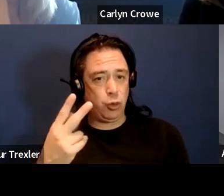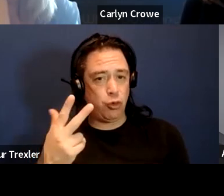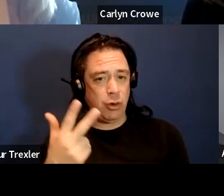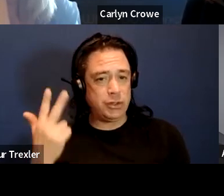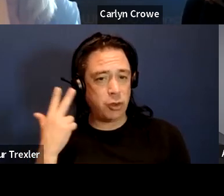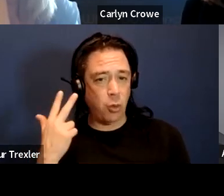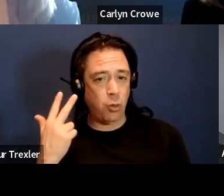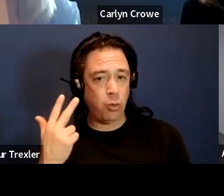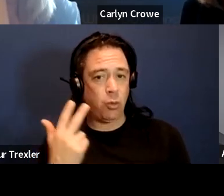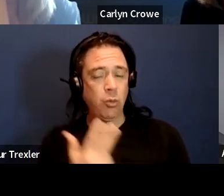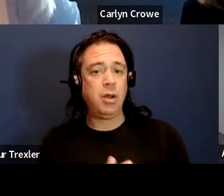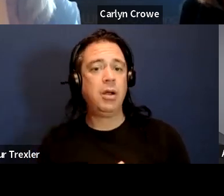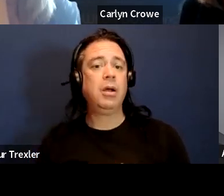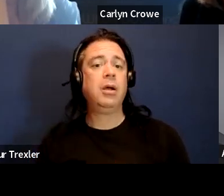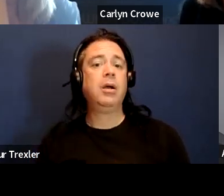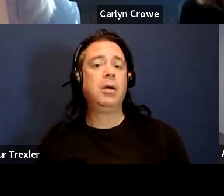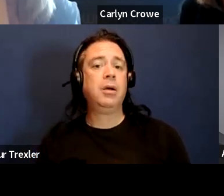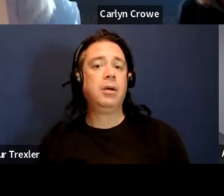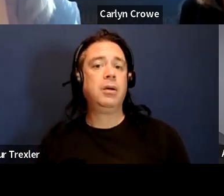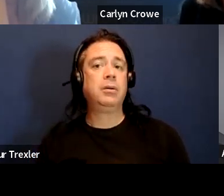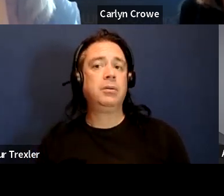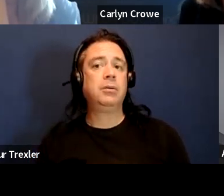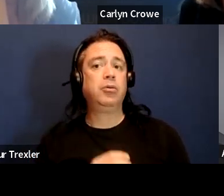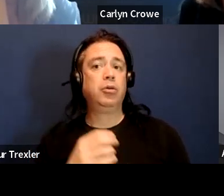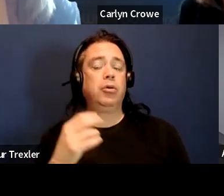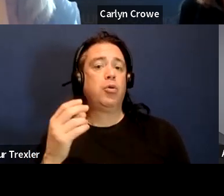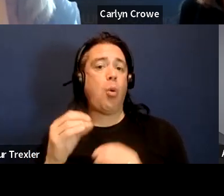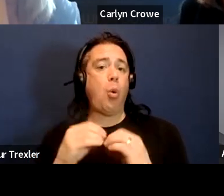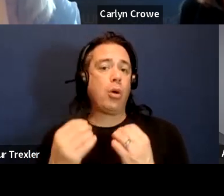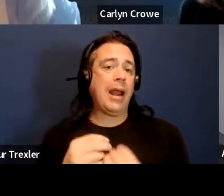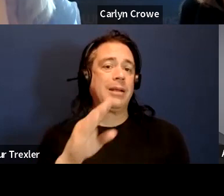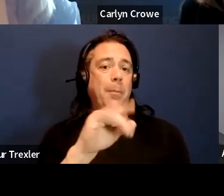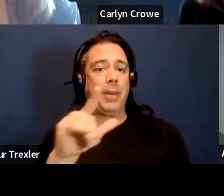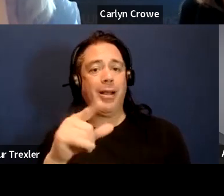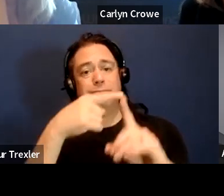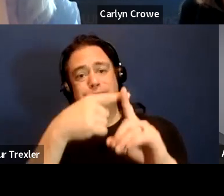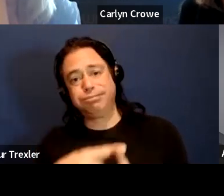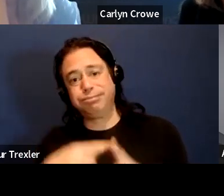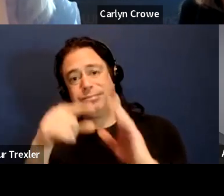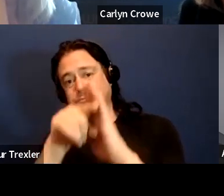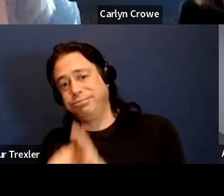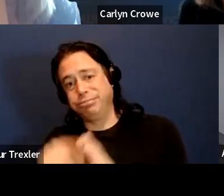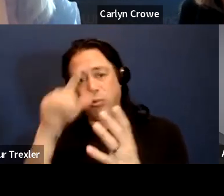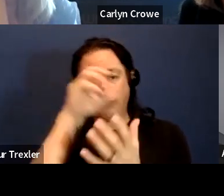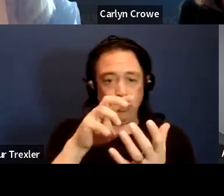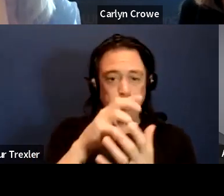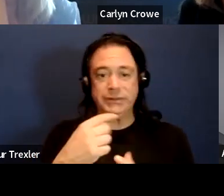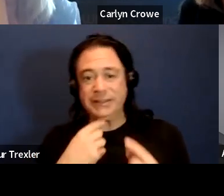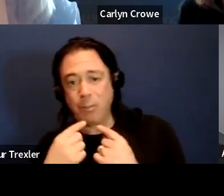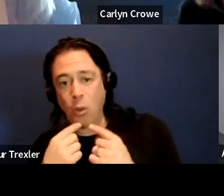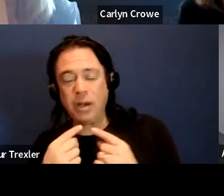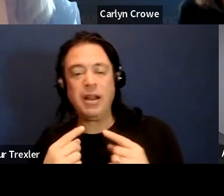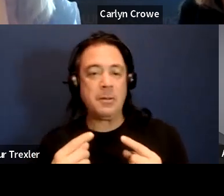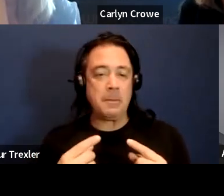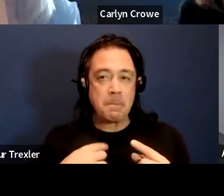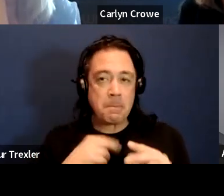two or three weeks ago, she kind of organized bills and the good, the bad, the confusing, the disappointing. So I kind of stayed